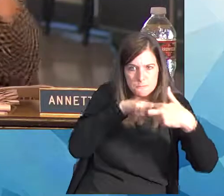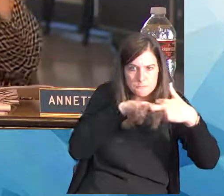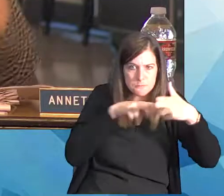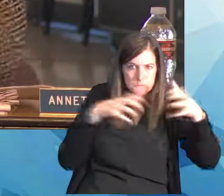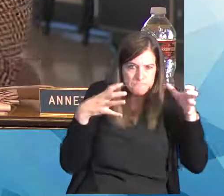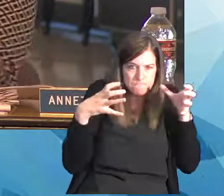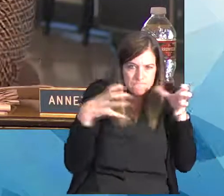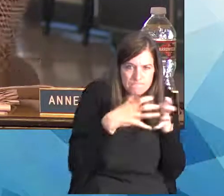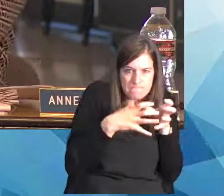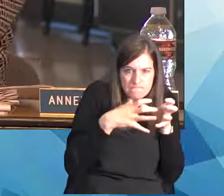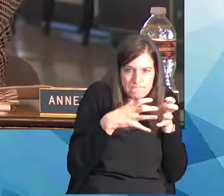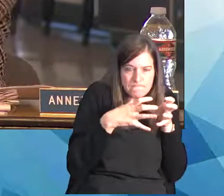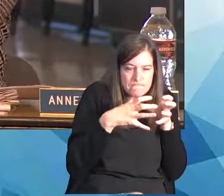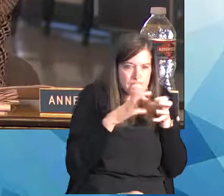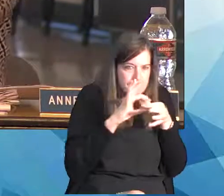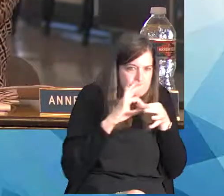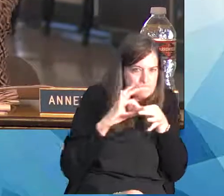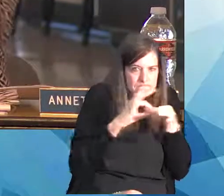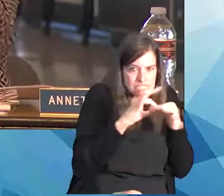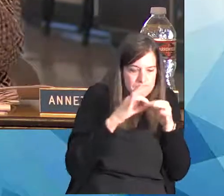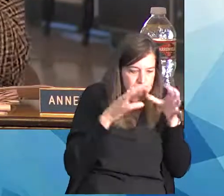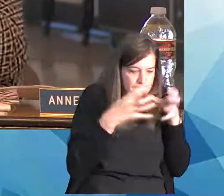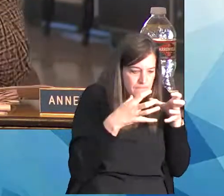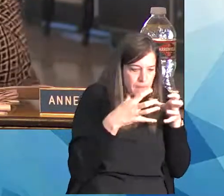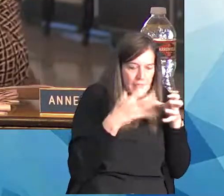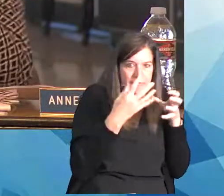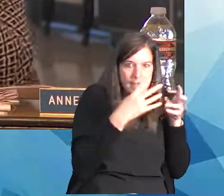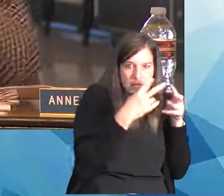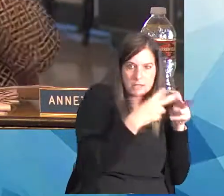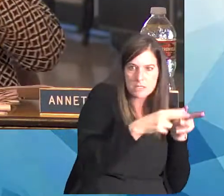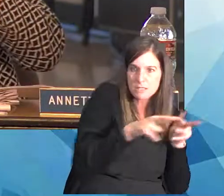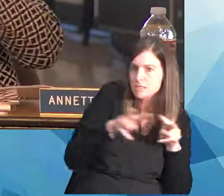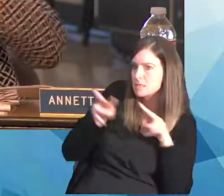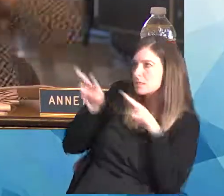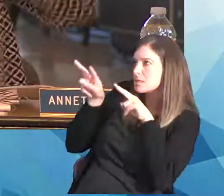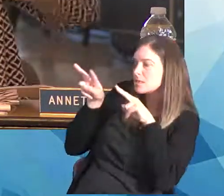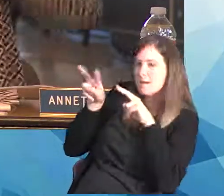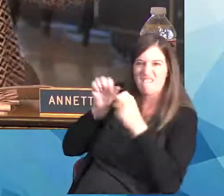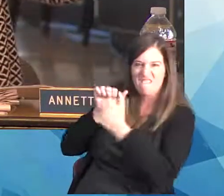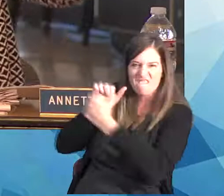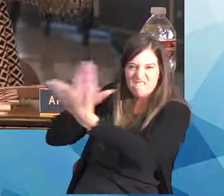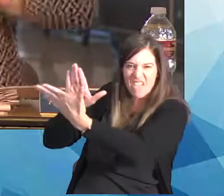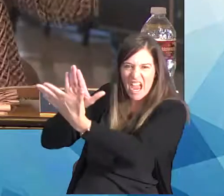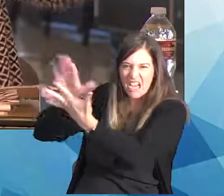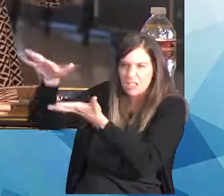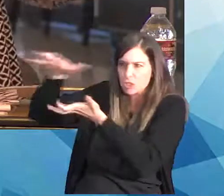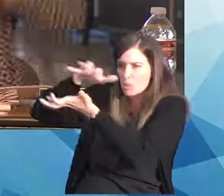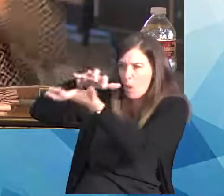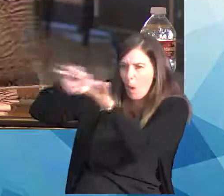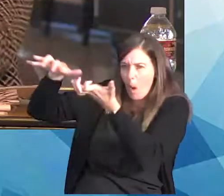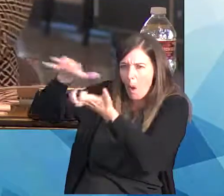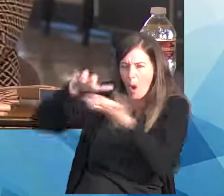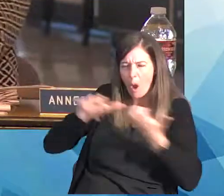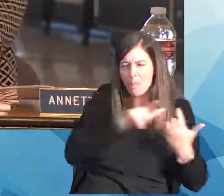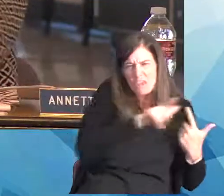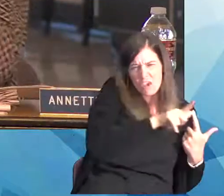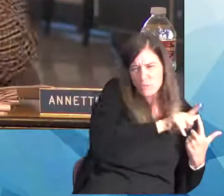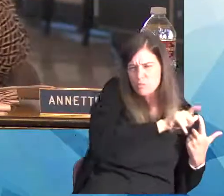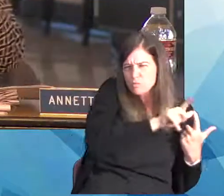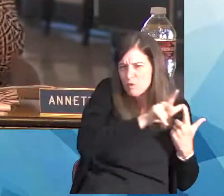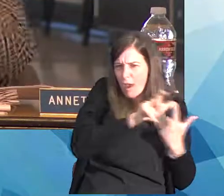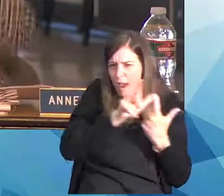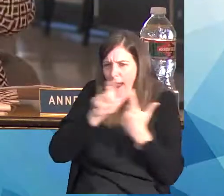they turn and they face that storm, and then they start running. They don't run